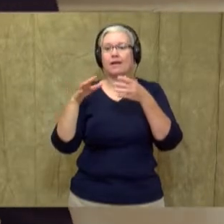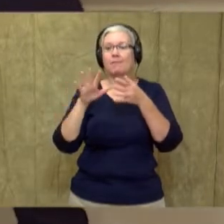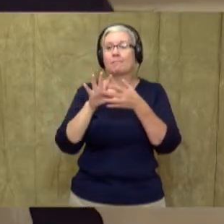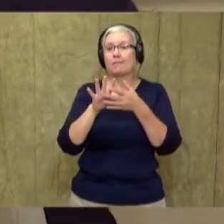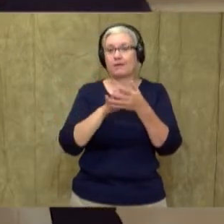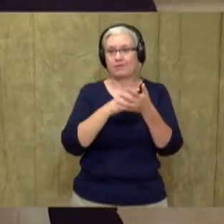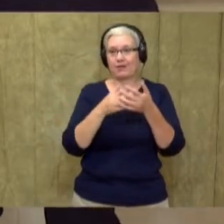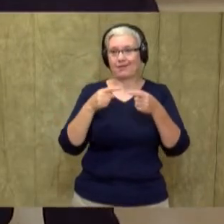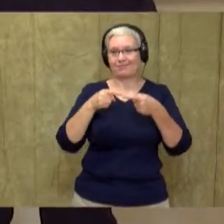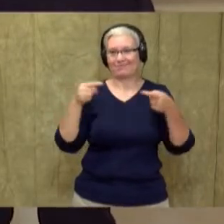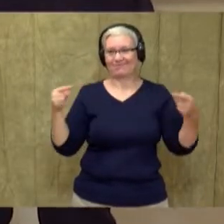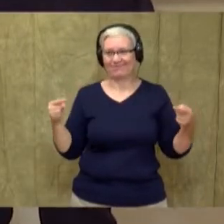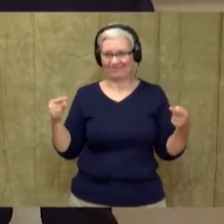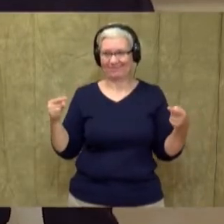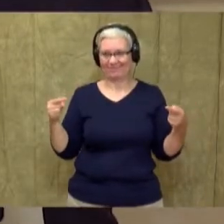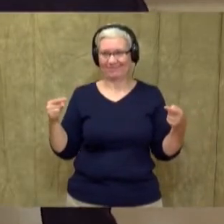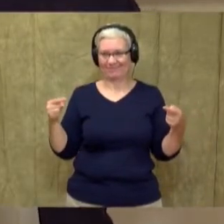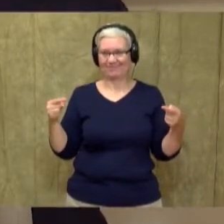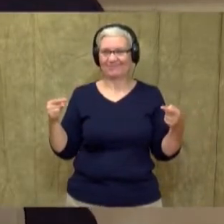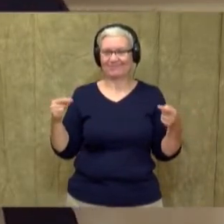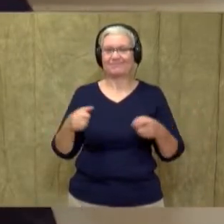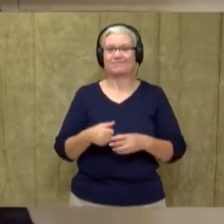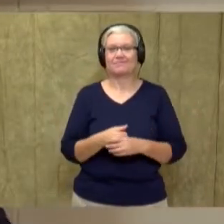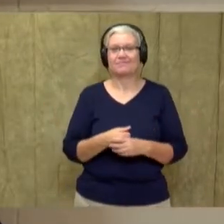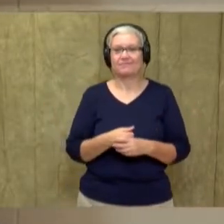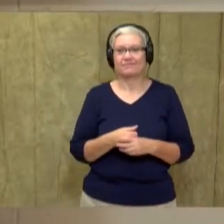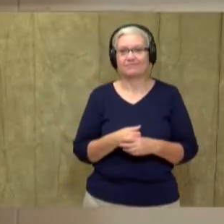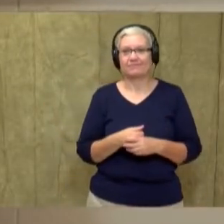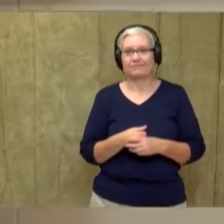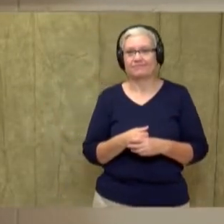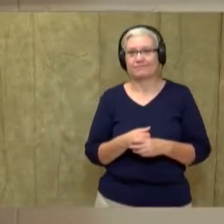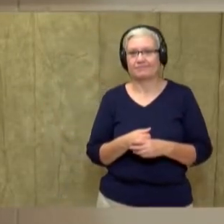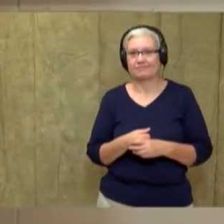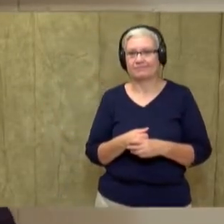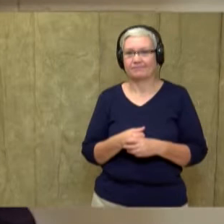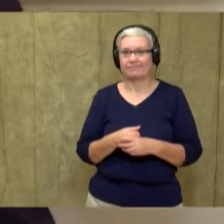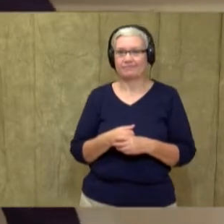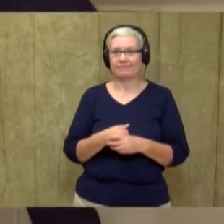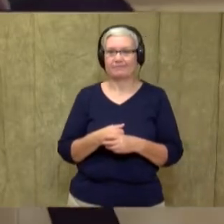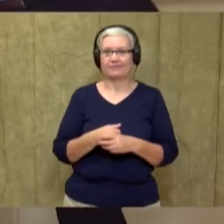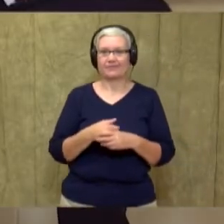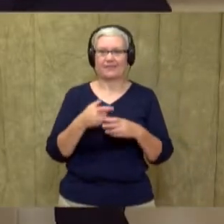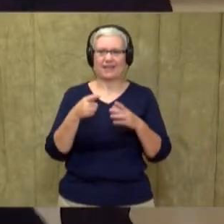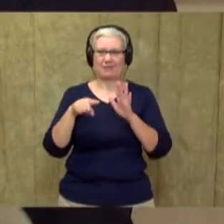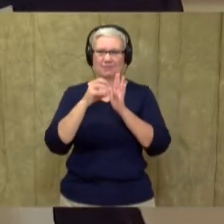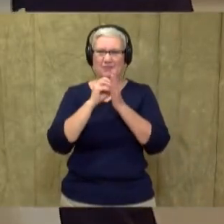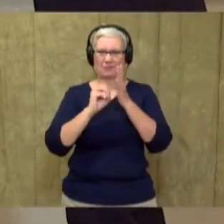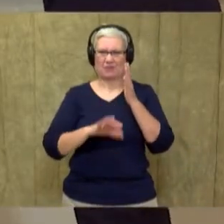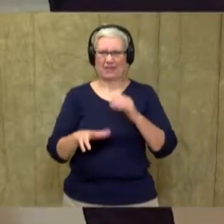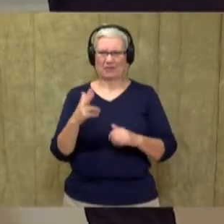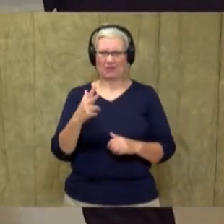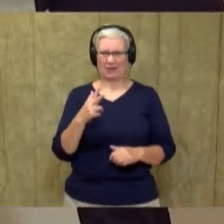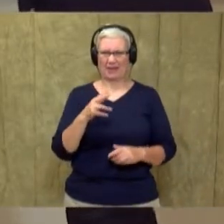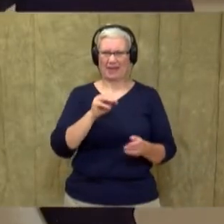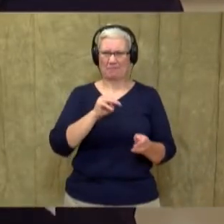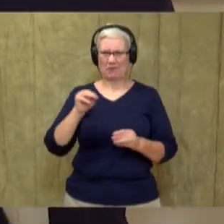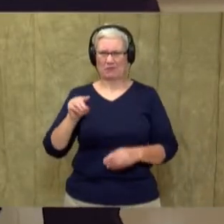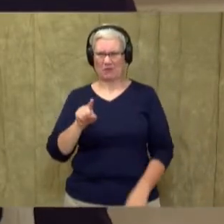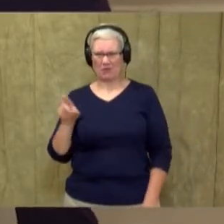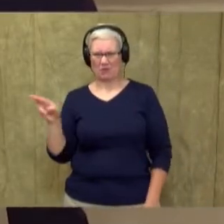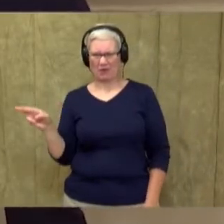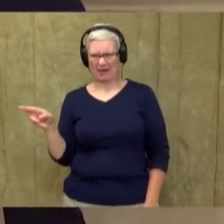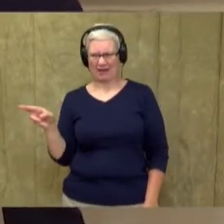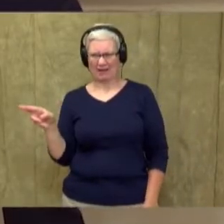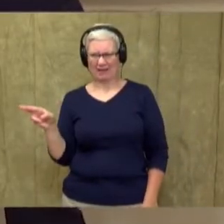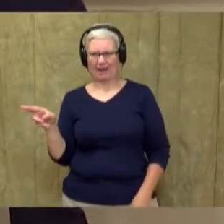inversely to the operation that we see. I'm subtracting 3 and my graph moves to the right 3 units. I'm adding 2, but